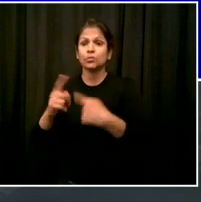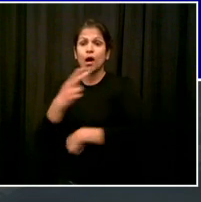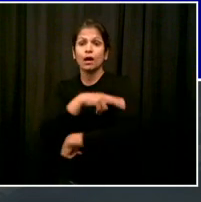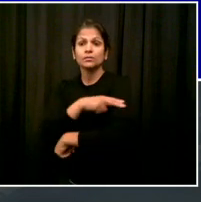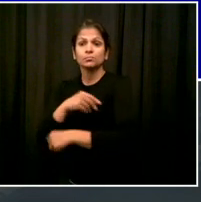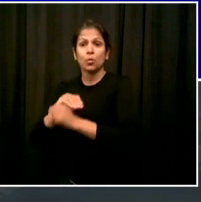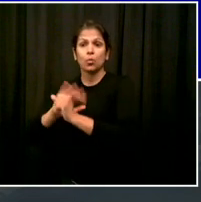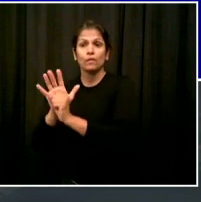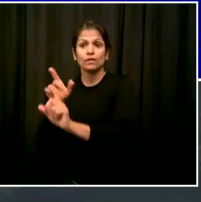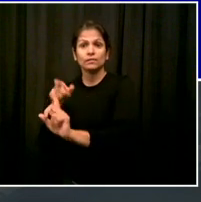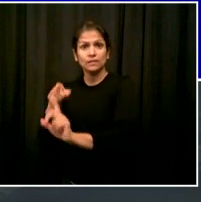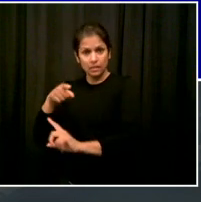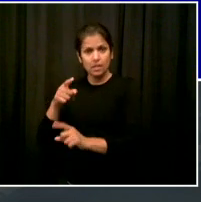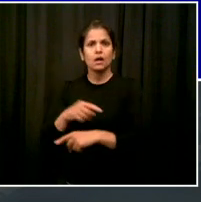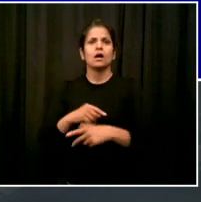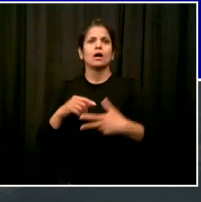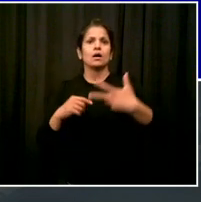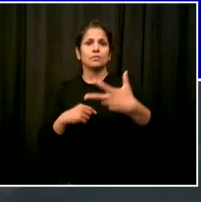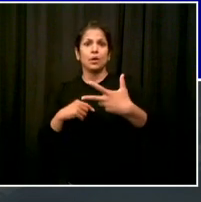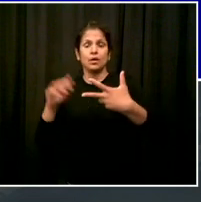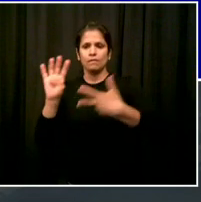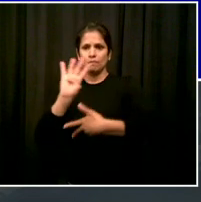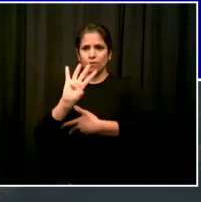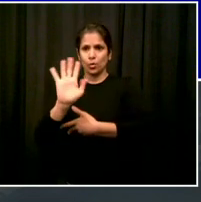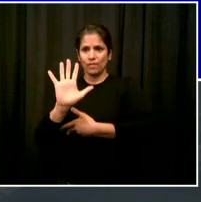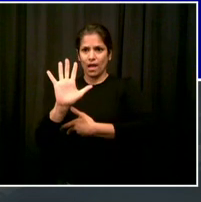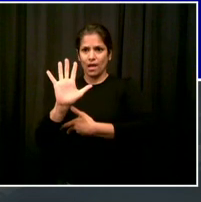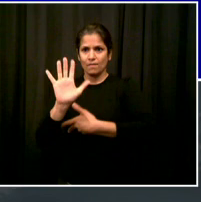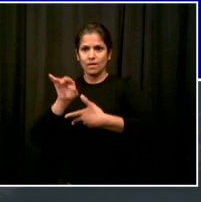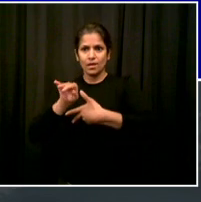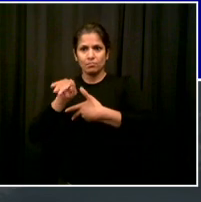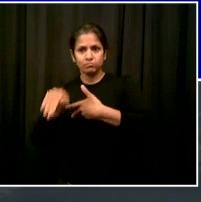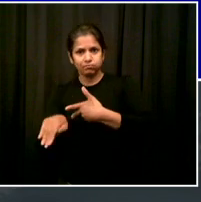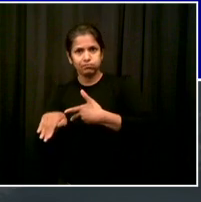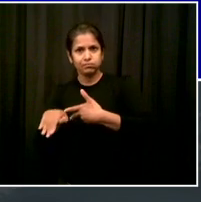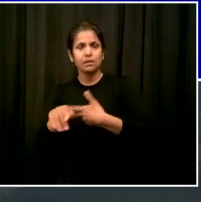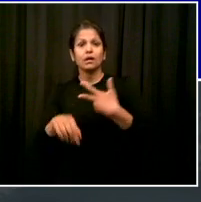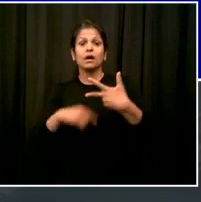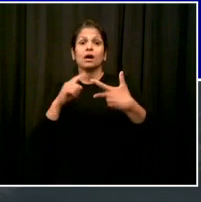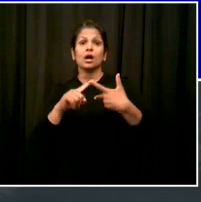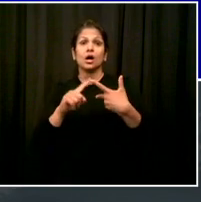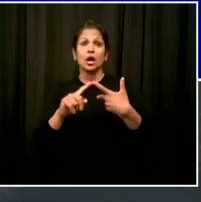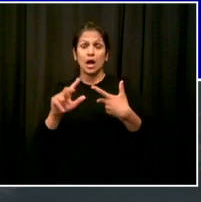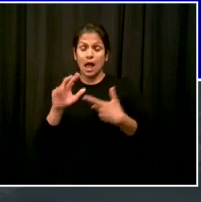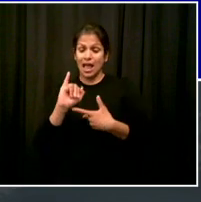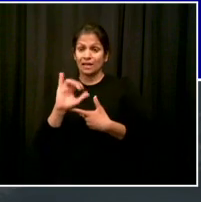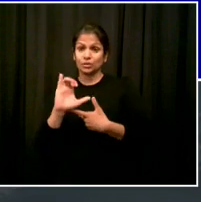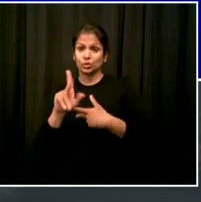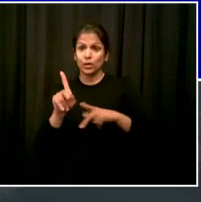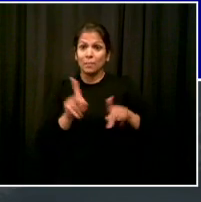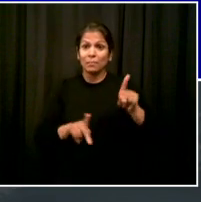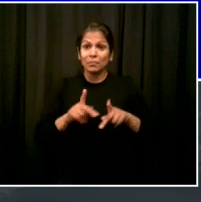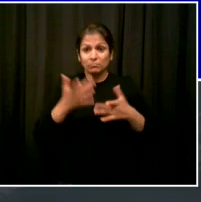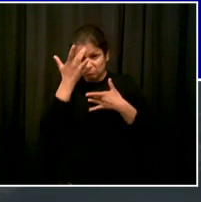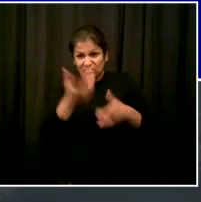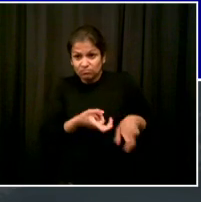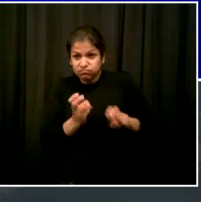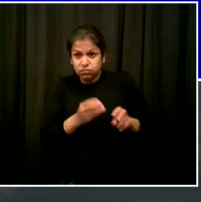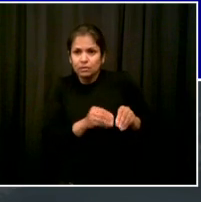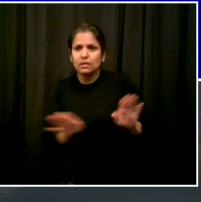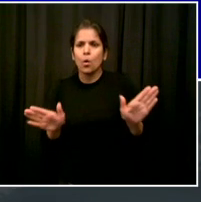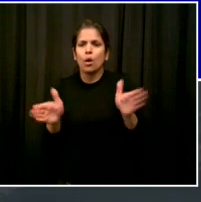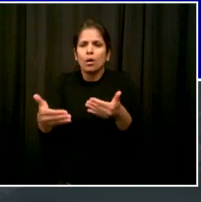45. Indicator 2, daily number of people in health and hospitals ICUs, threshold of 375, today only